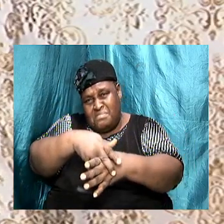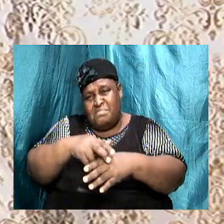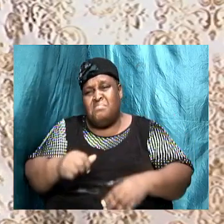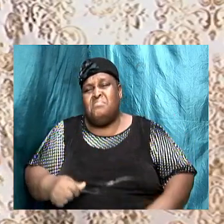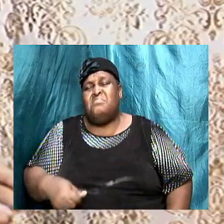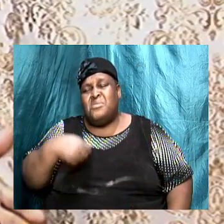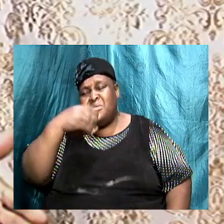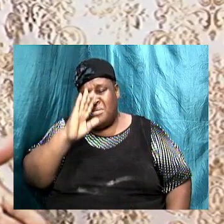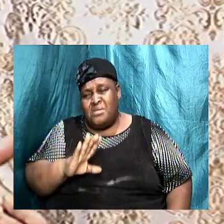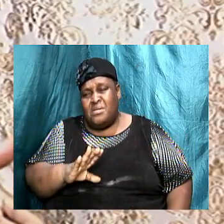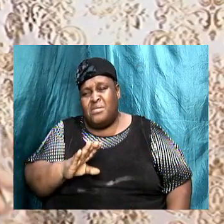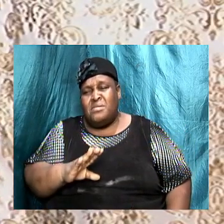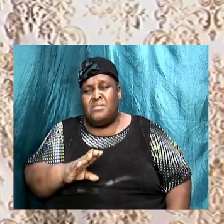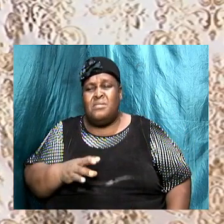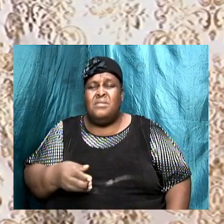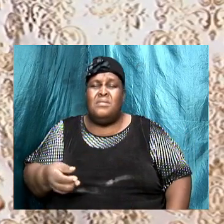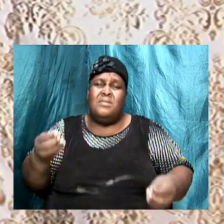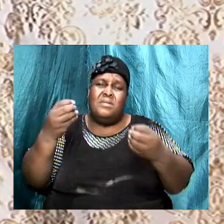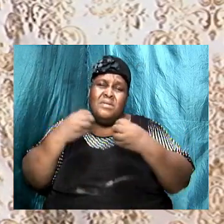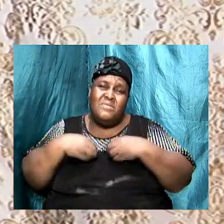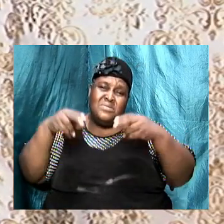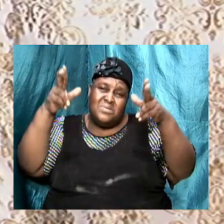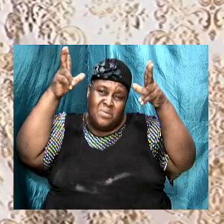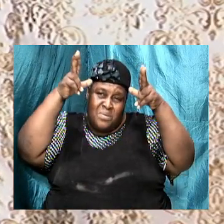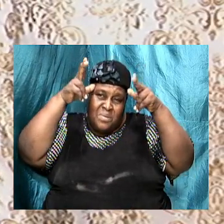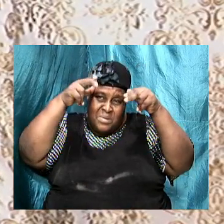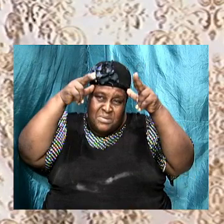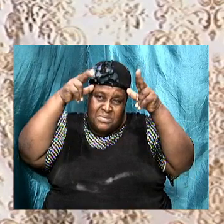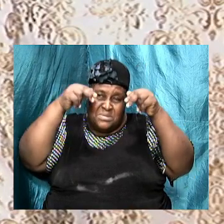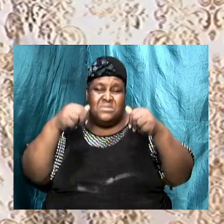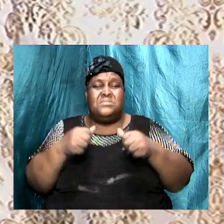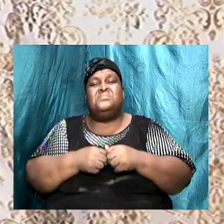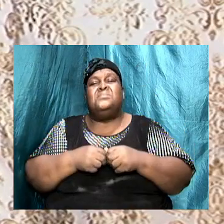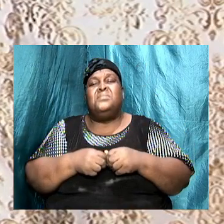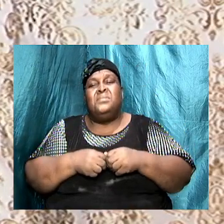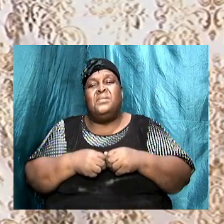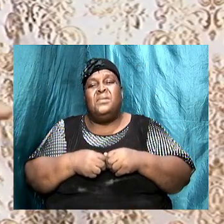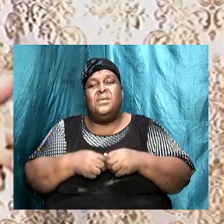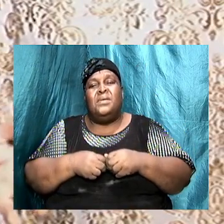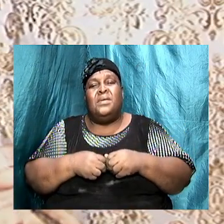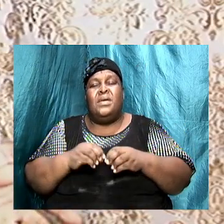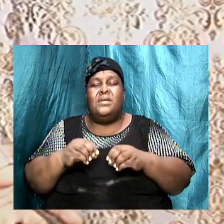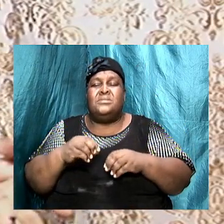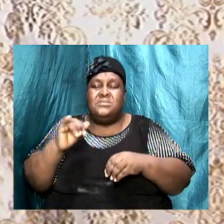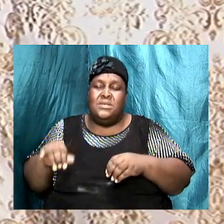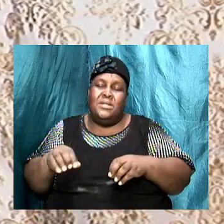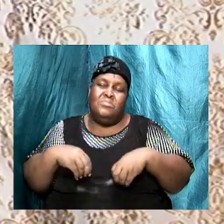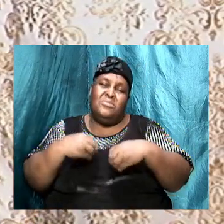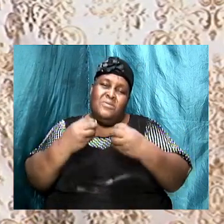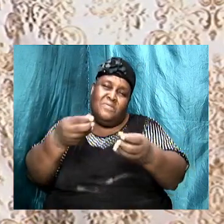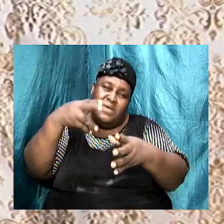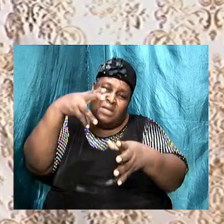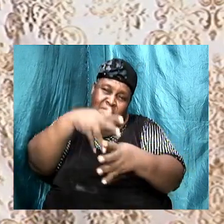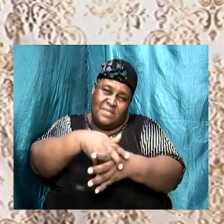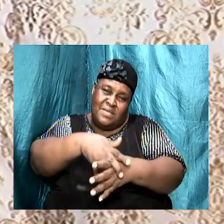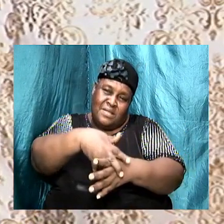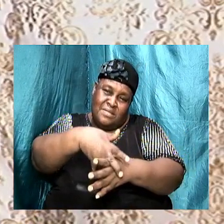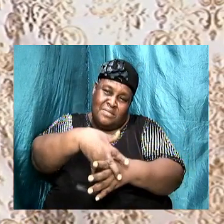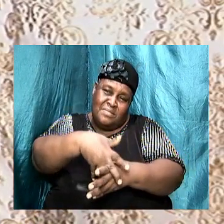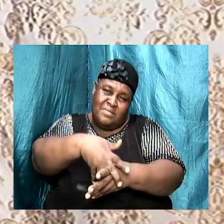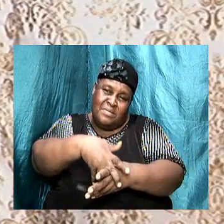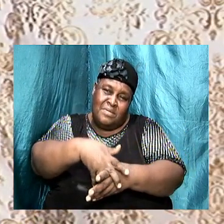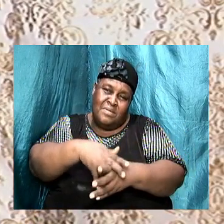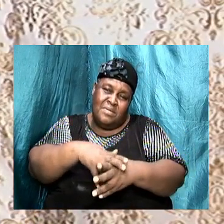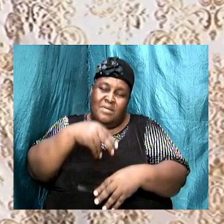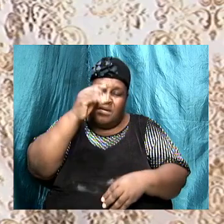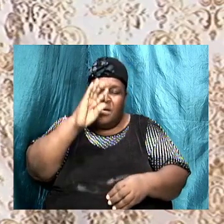But God gave us the horse, and he provided the saddle. Amen. He gave us